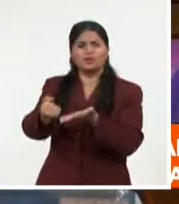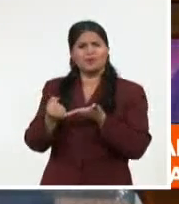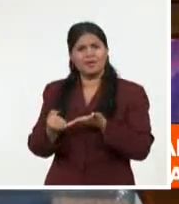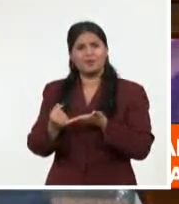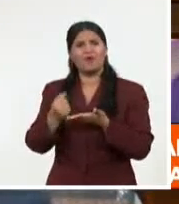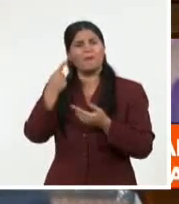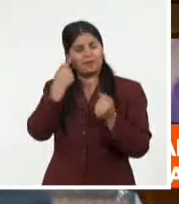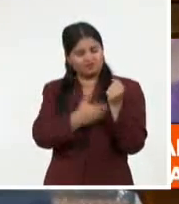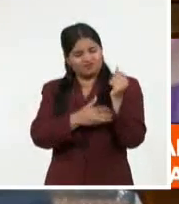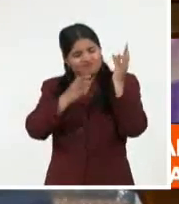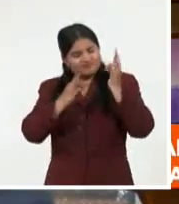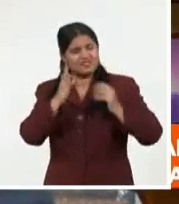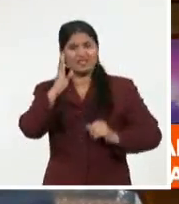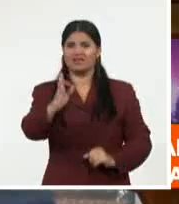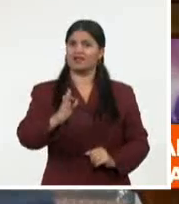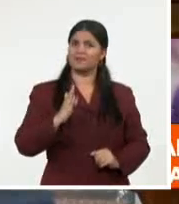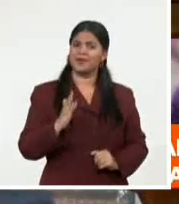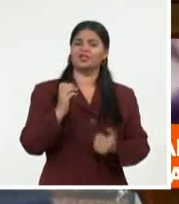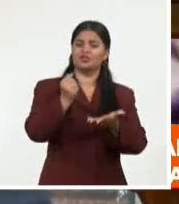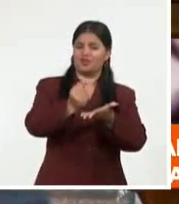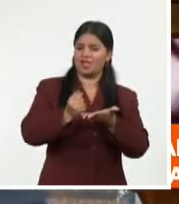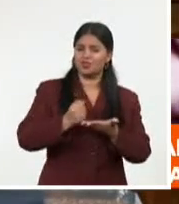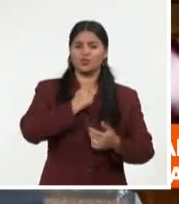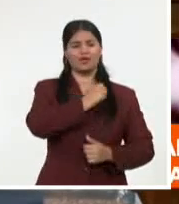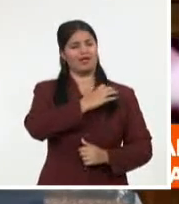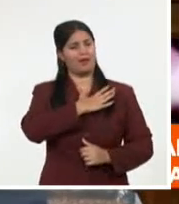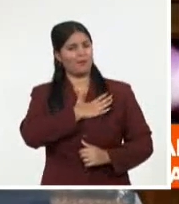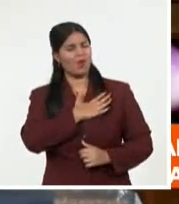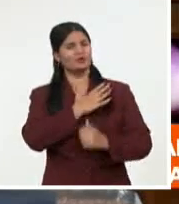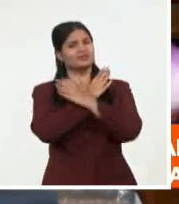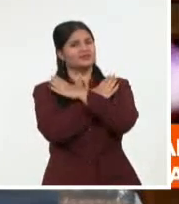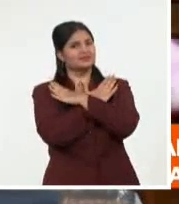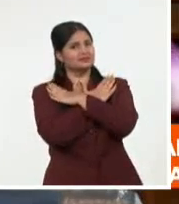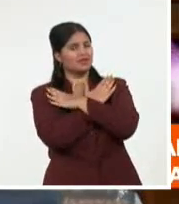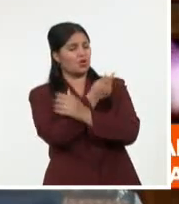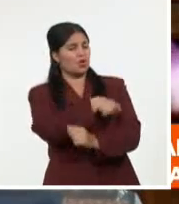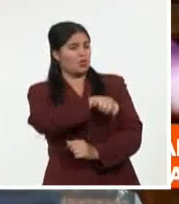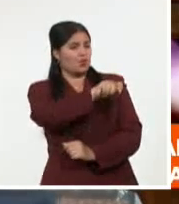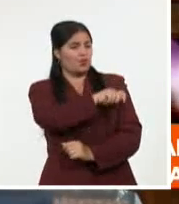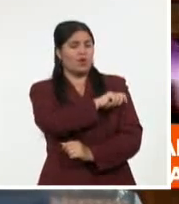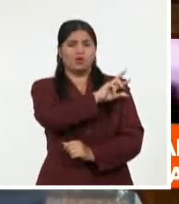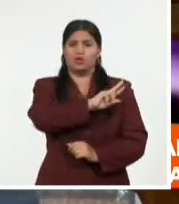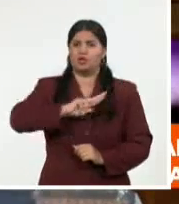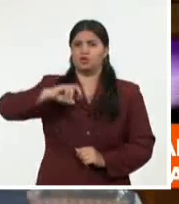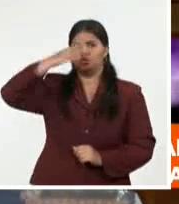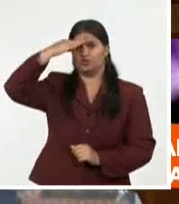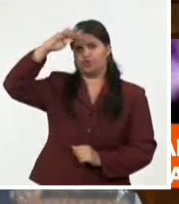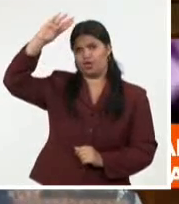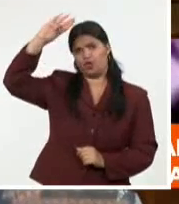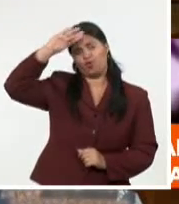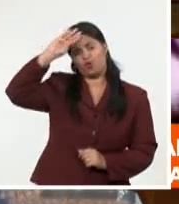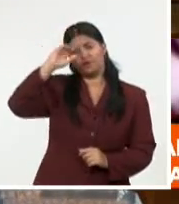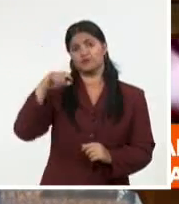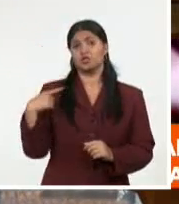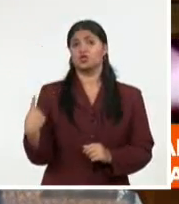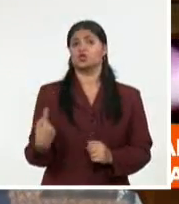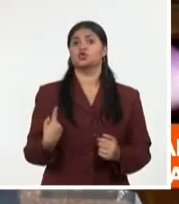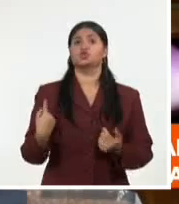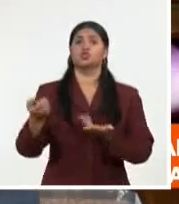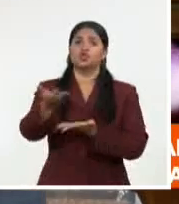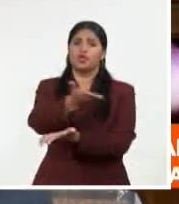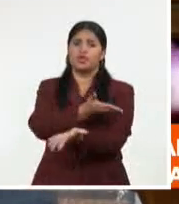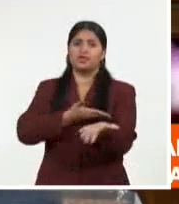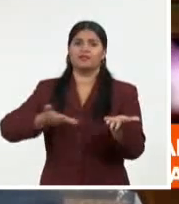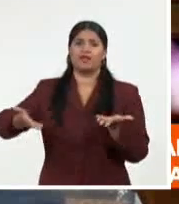respeto y solidaridad con nuestro pueblo y nuestra revolución. Hemos intercambiado con las autoridades del